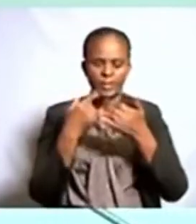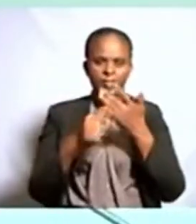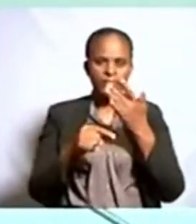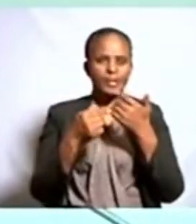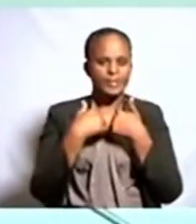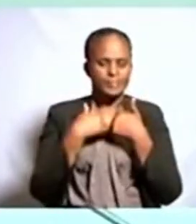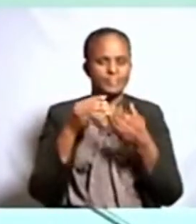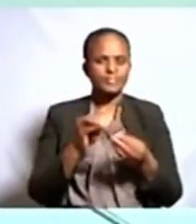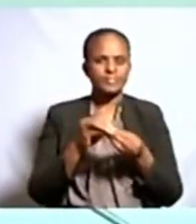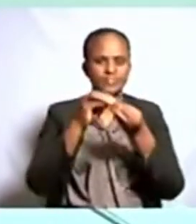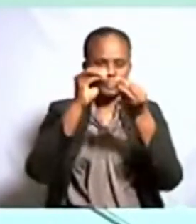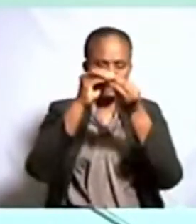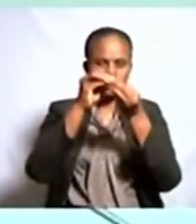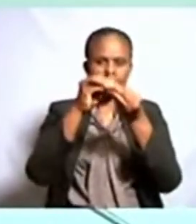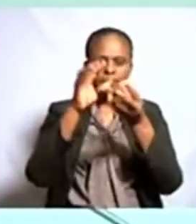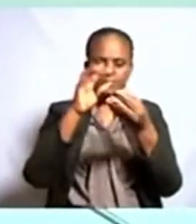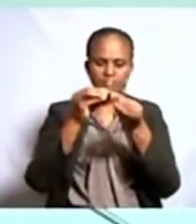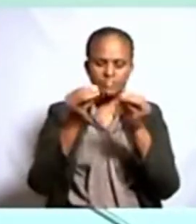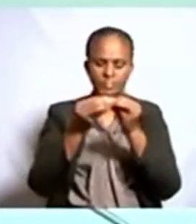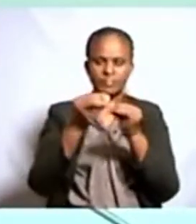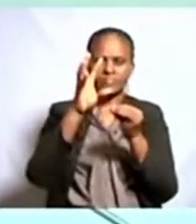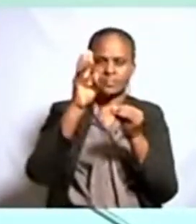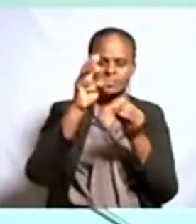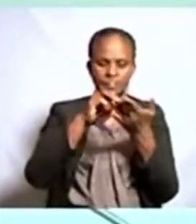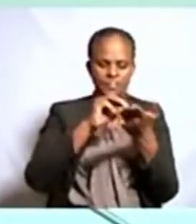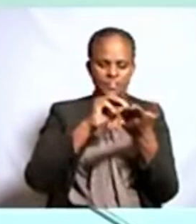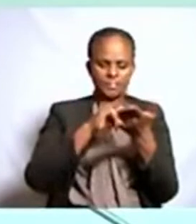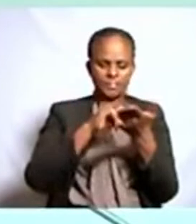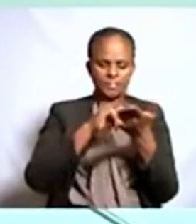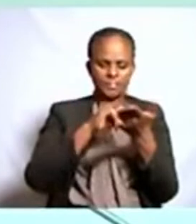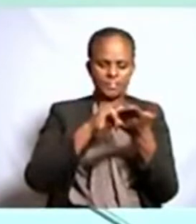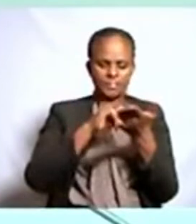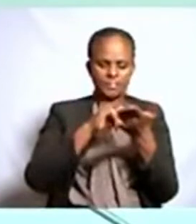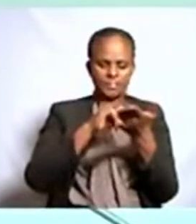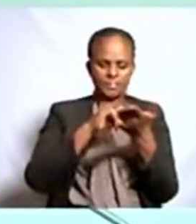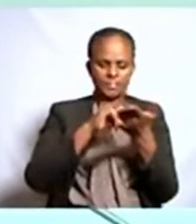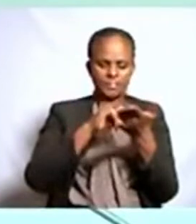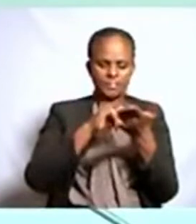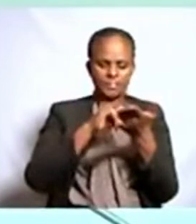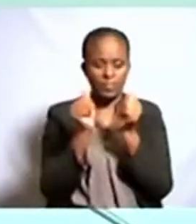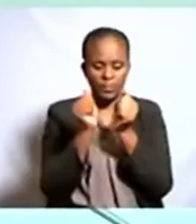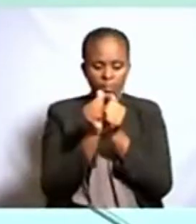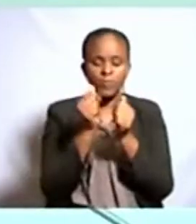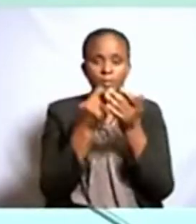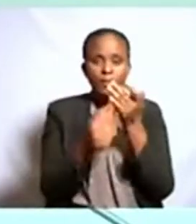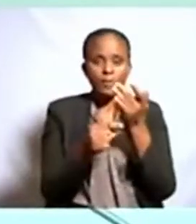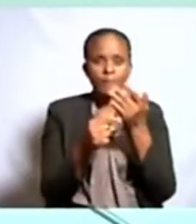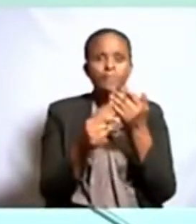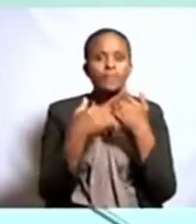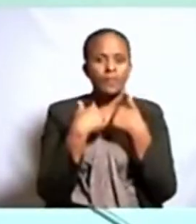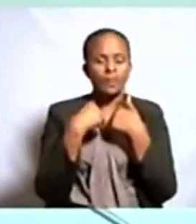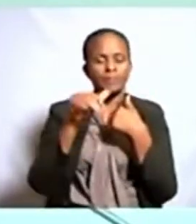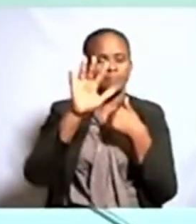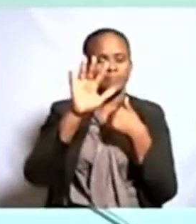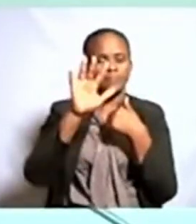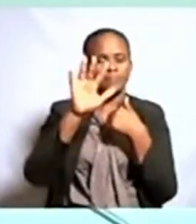of total number of 6 million seedlings, with a provision of